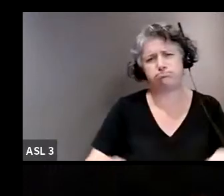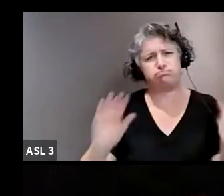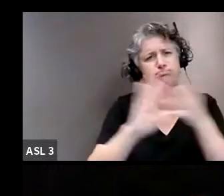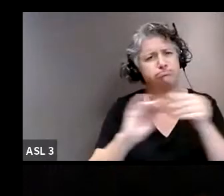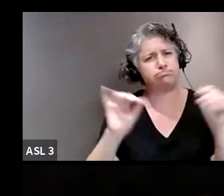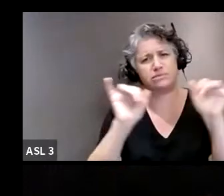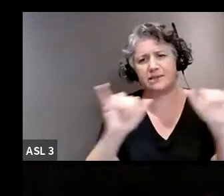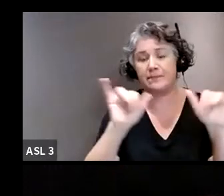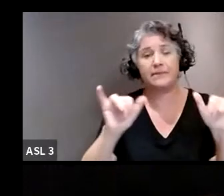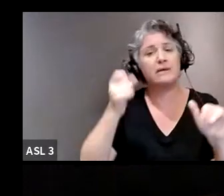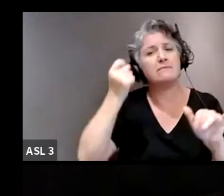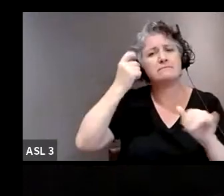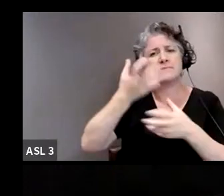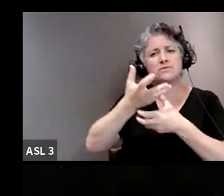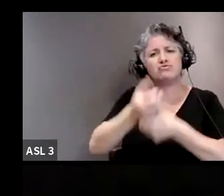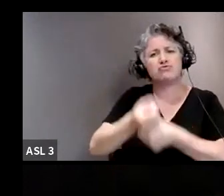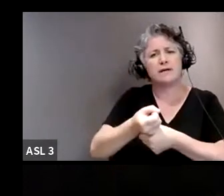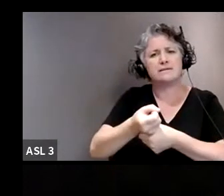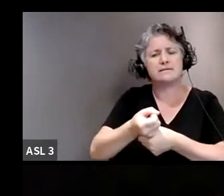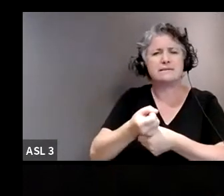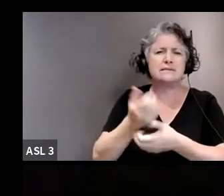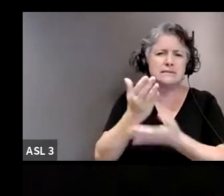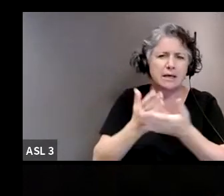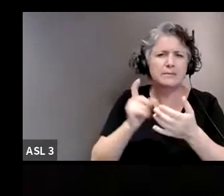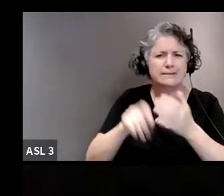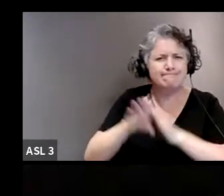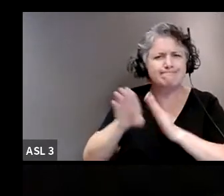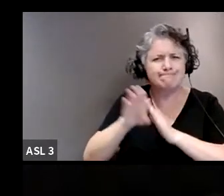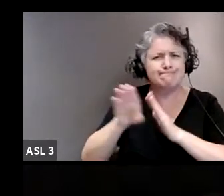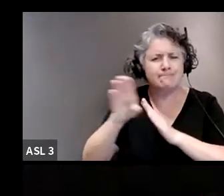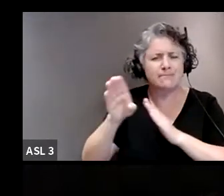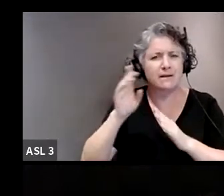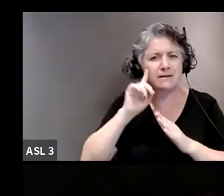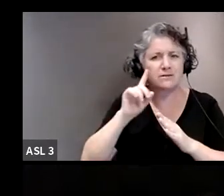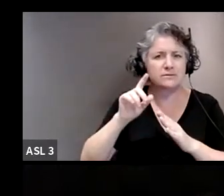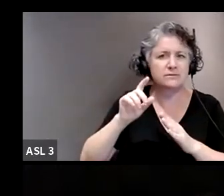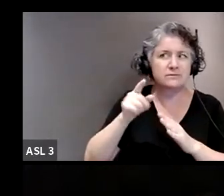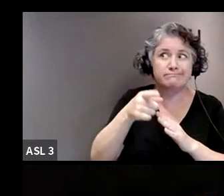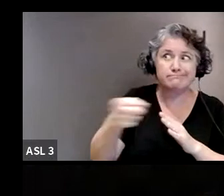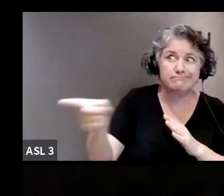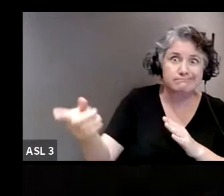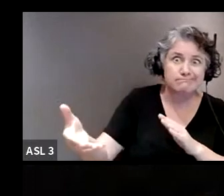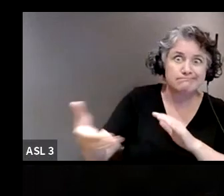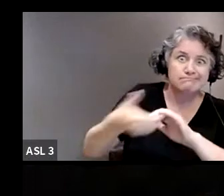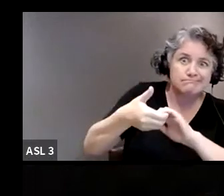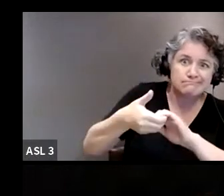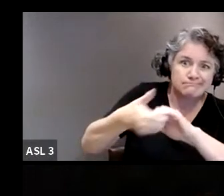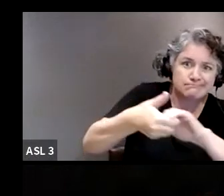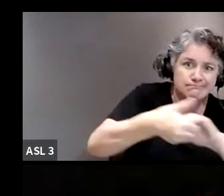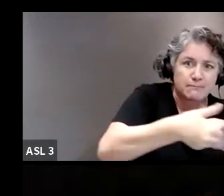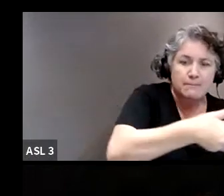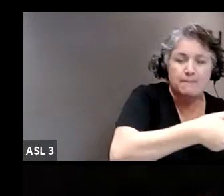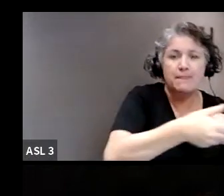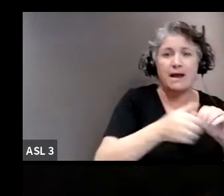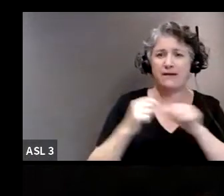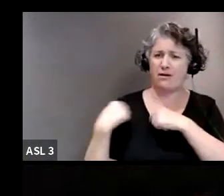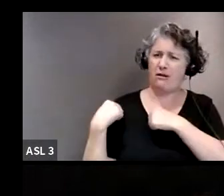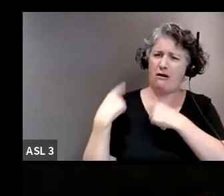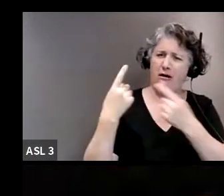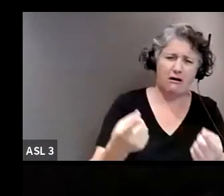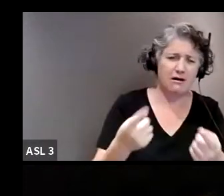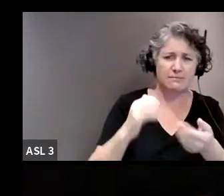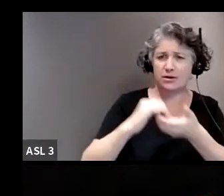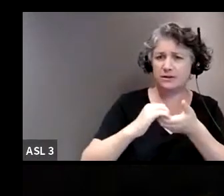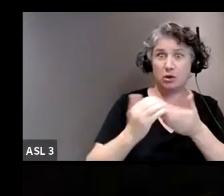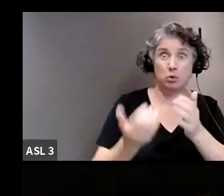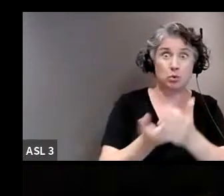trust is a factor that's keeping some people from coming to the partnership table right now but we have long-standing partnerships we have new partnerships like the